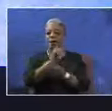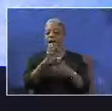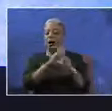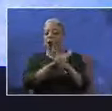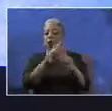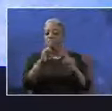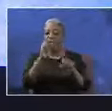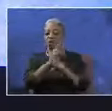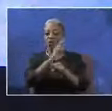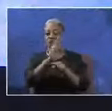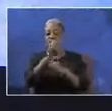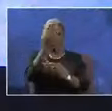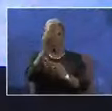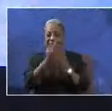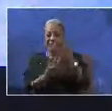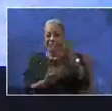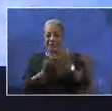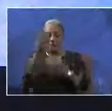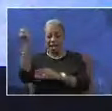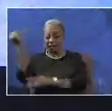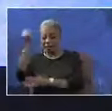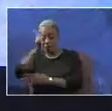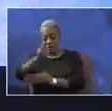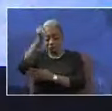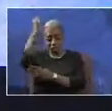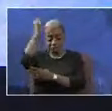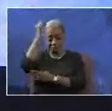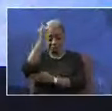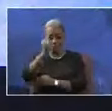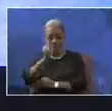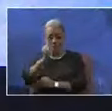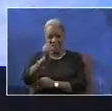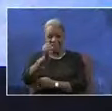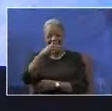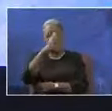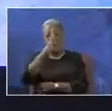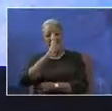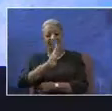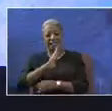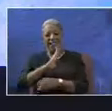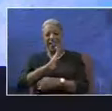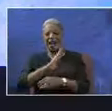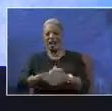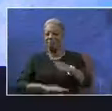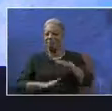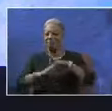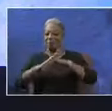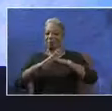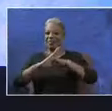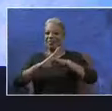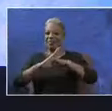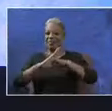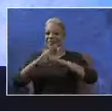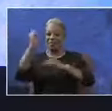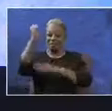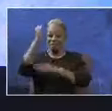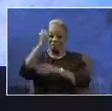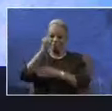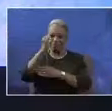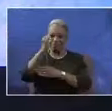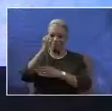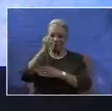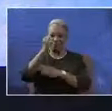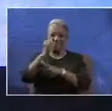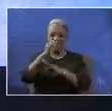hand and stick that knife into Isaac, God held his hand right there on Mount